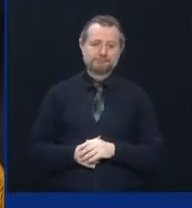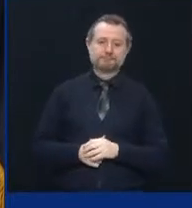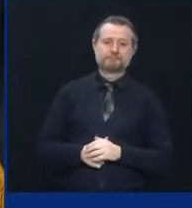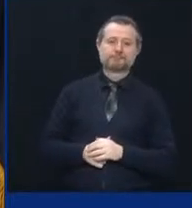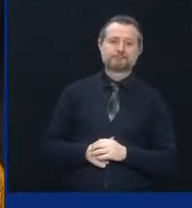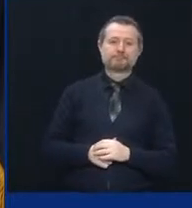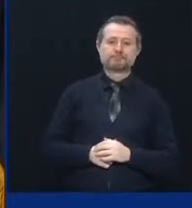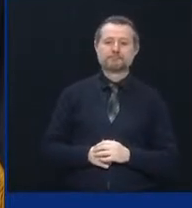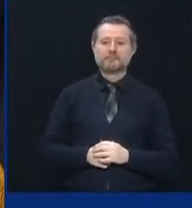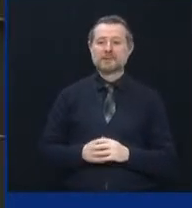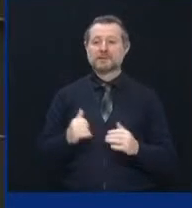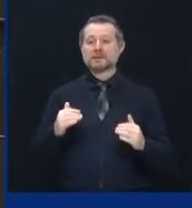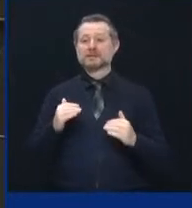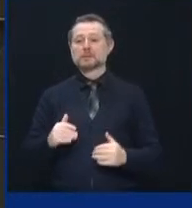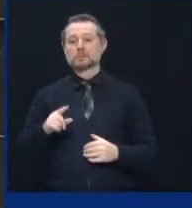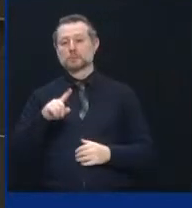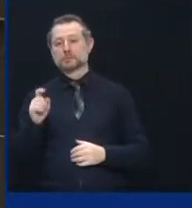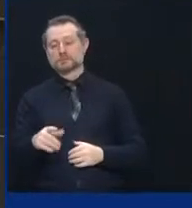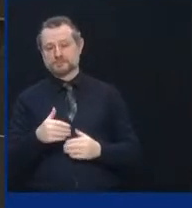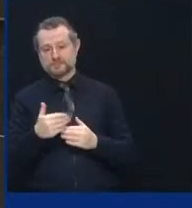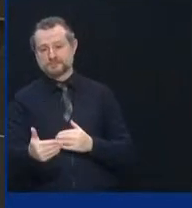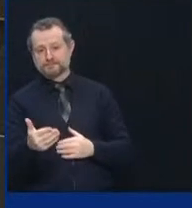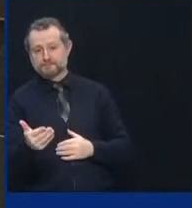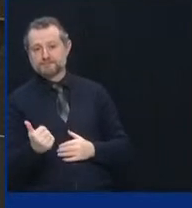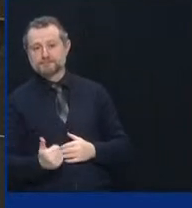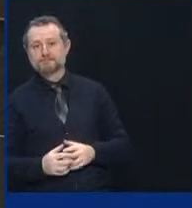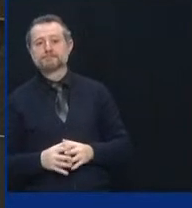Next question, operator.